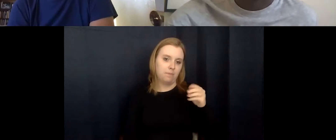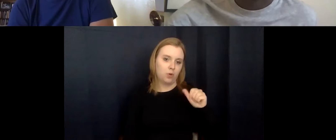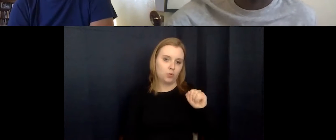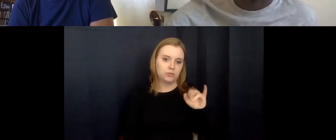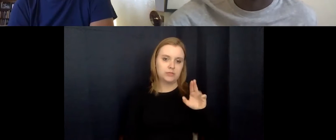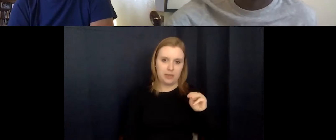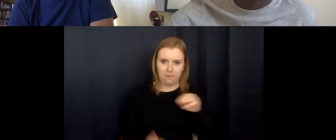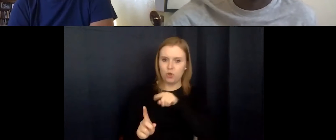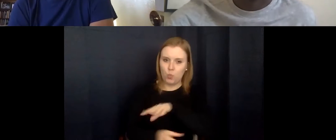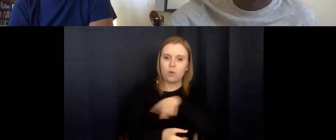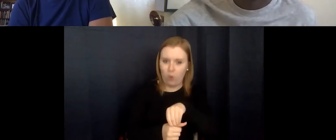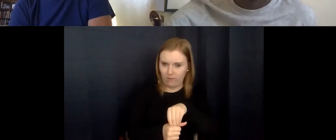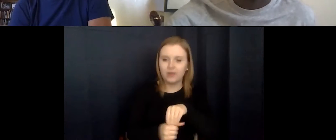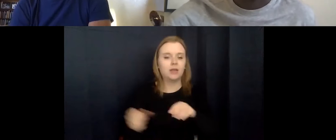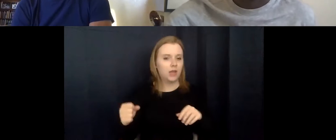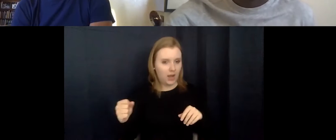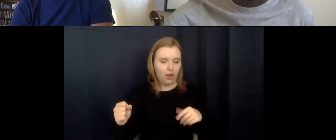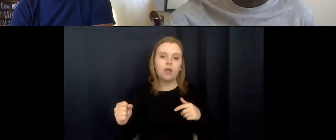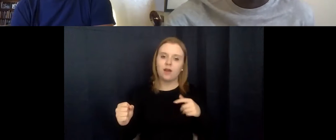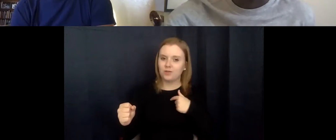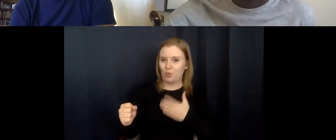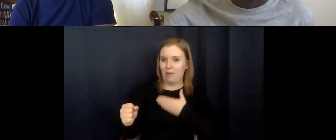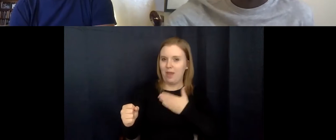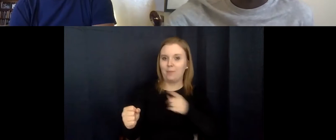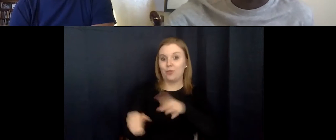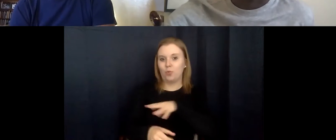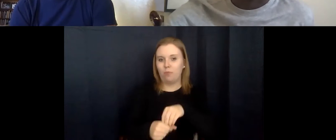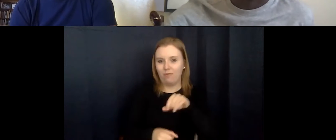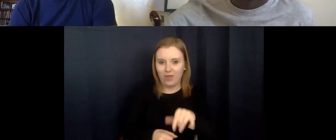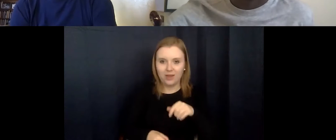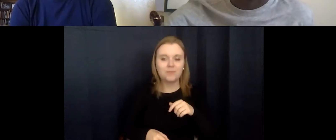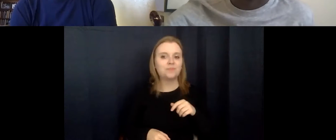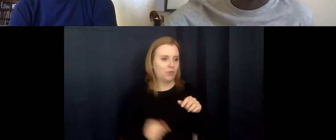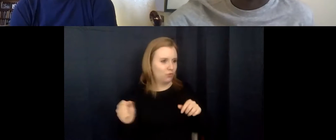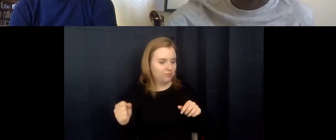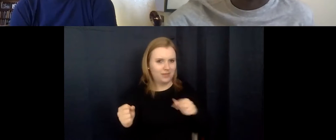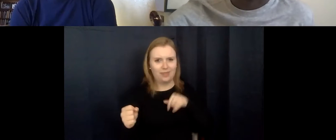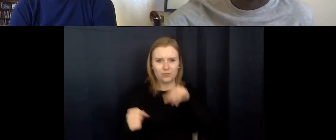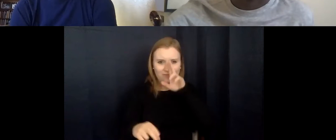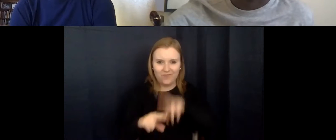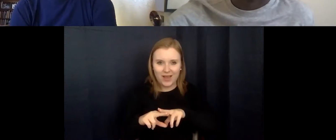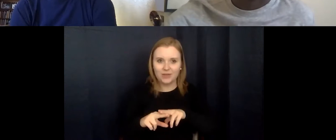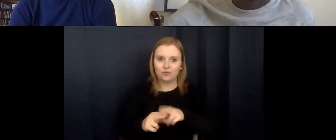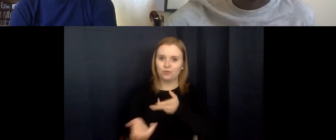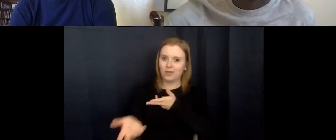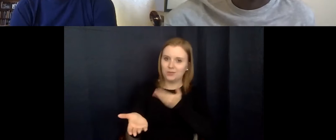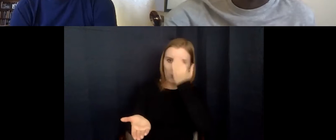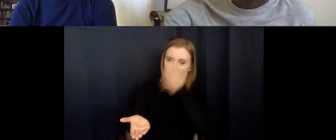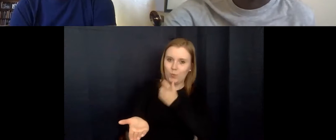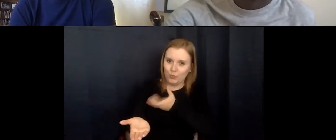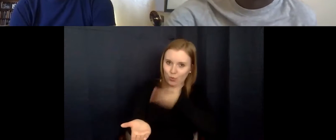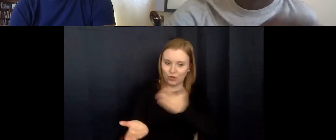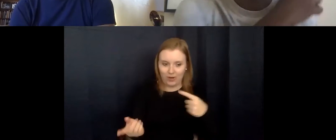that I was super happy for you to be part of. Oh yeah. That was really fun to get to know you then, and been sort